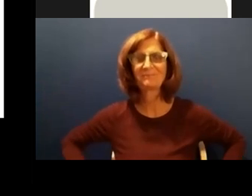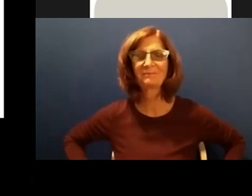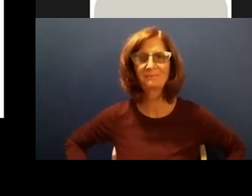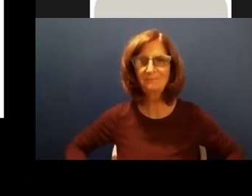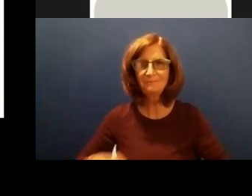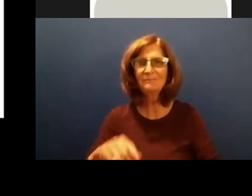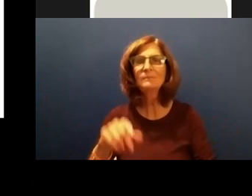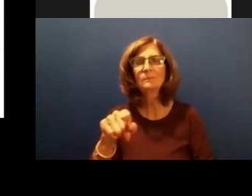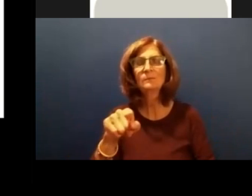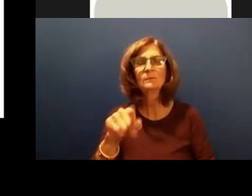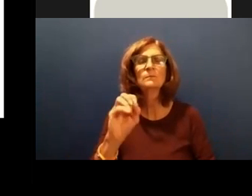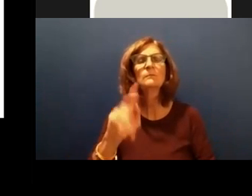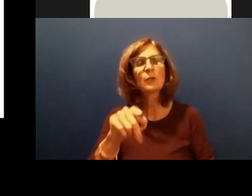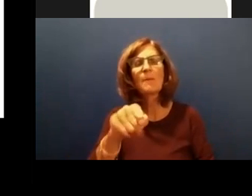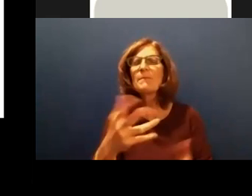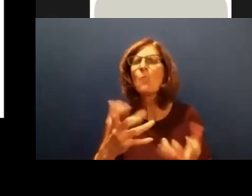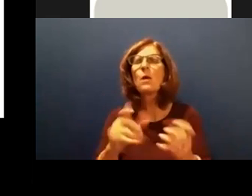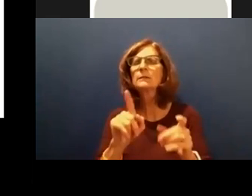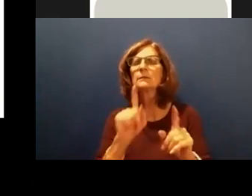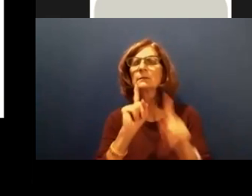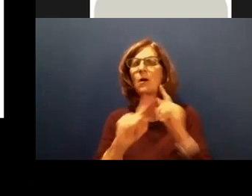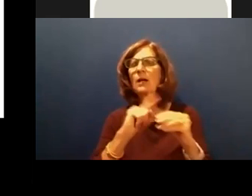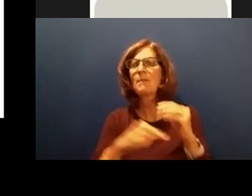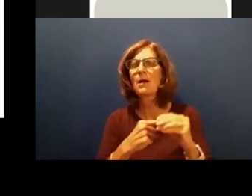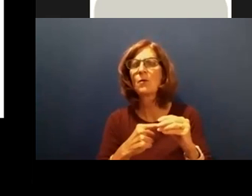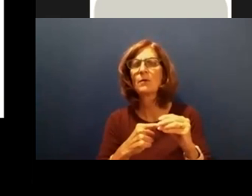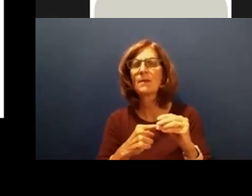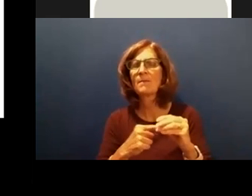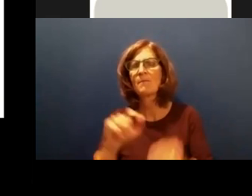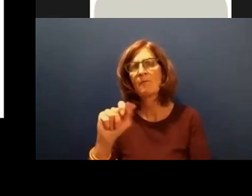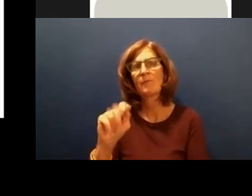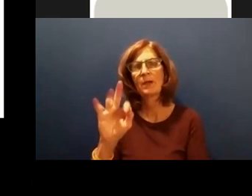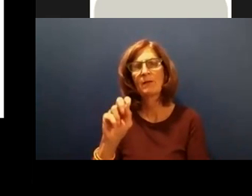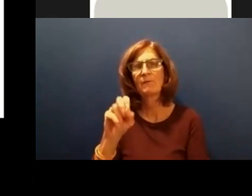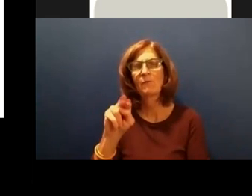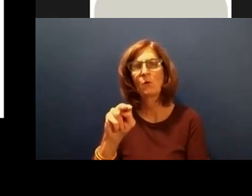On the affordable retail space, where the commitment is 5,000 square